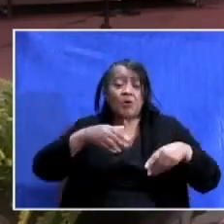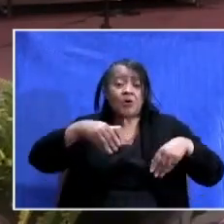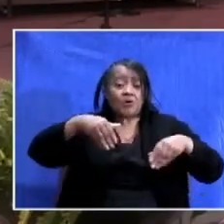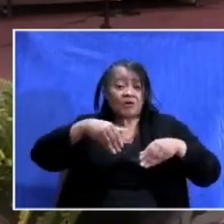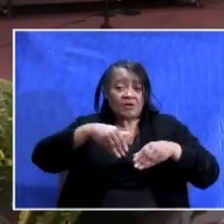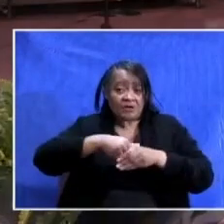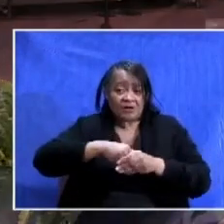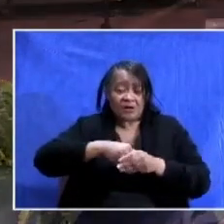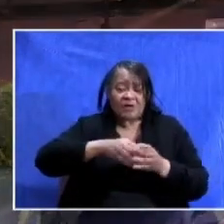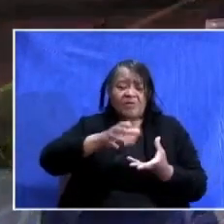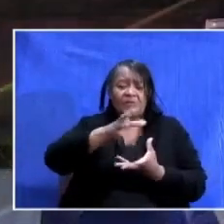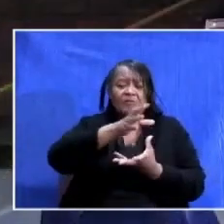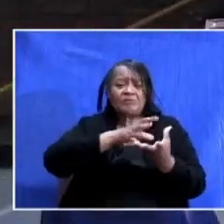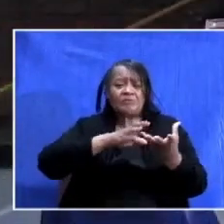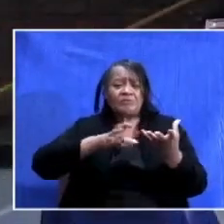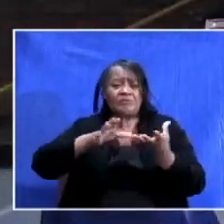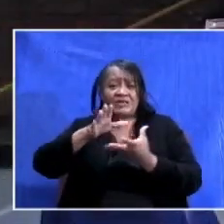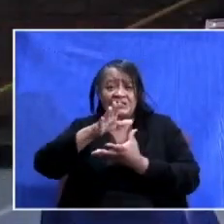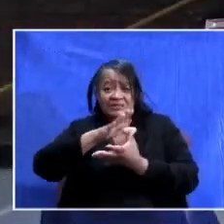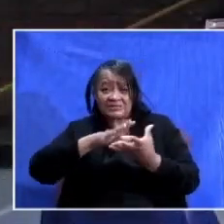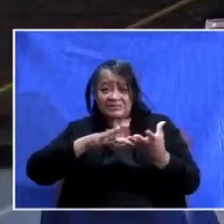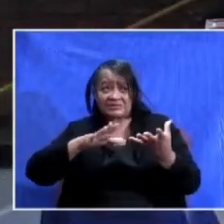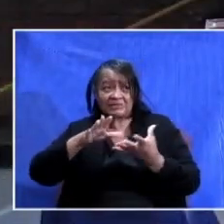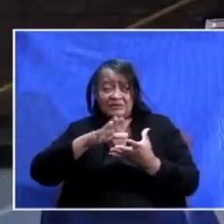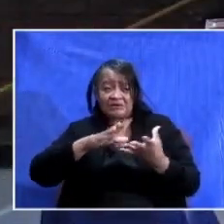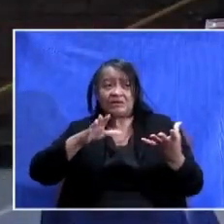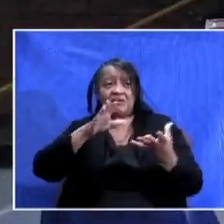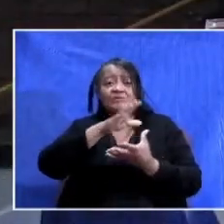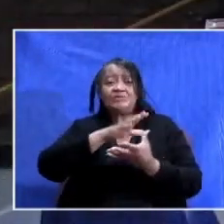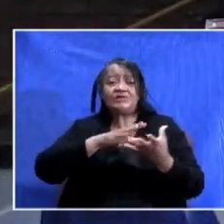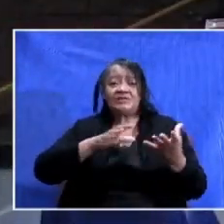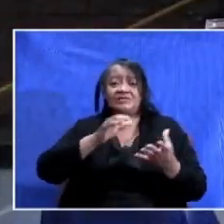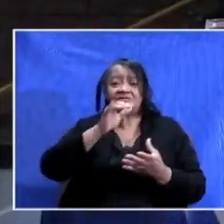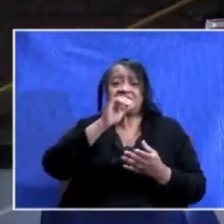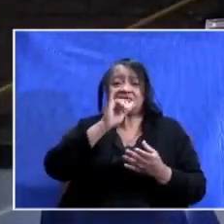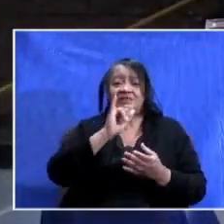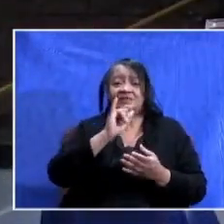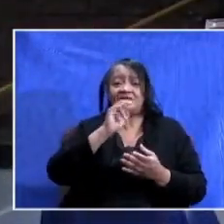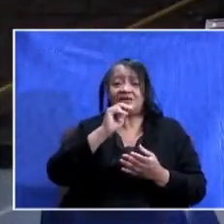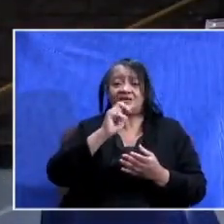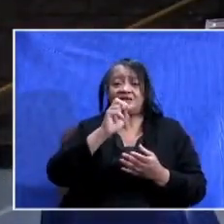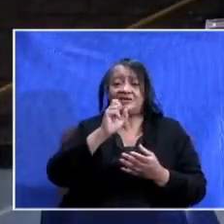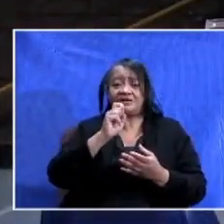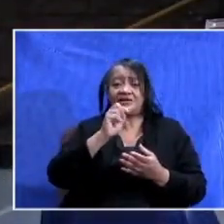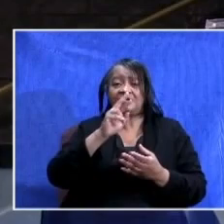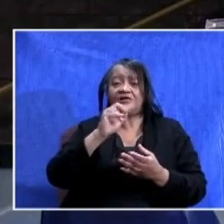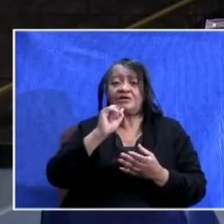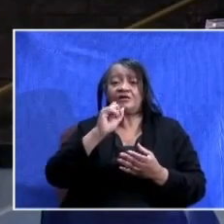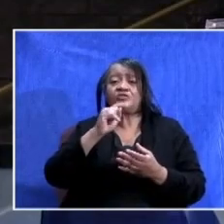See, we've arrived. That don't have nothing to do with me getting my bread.